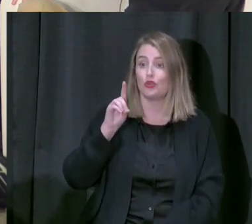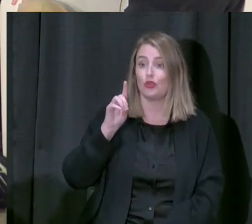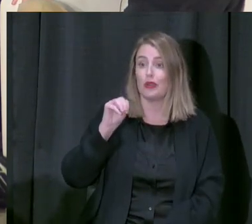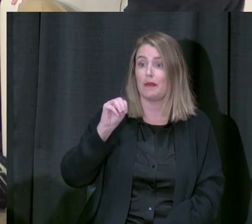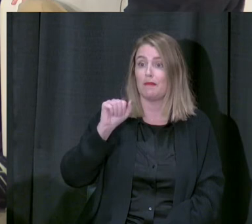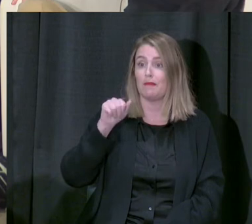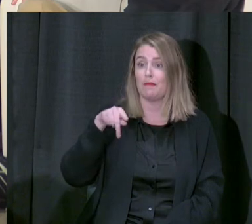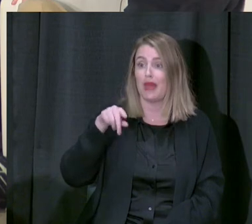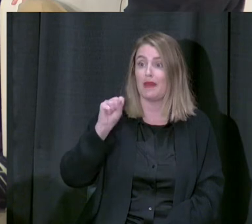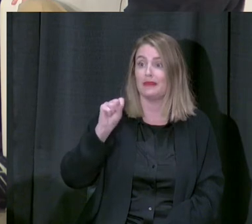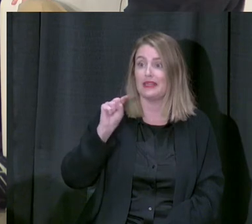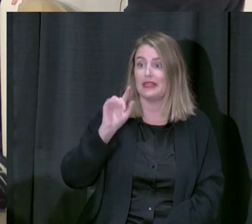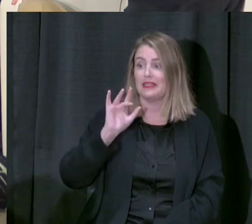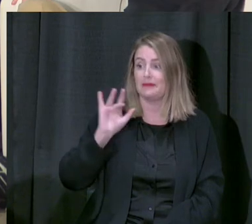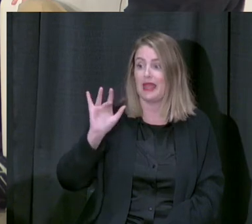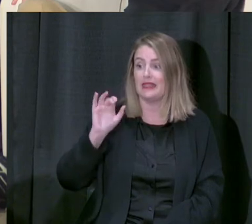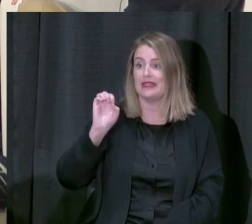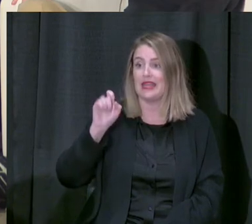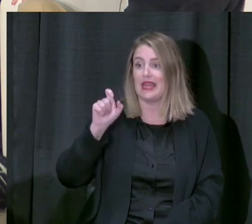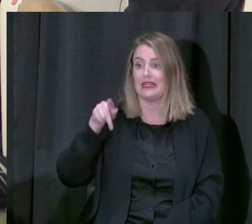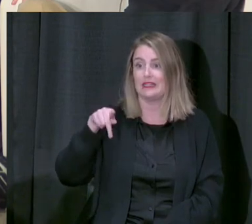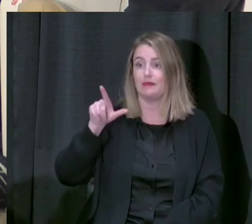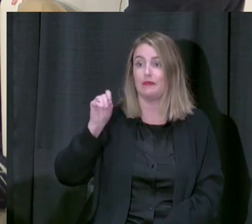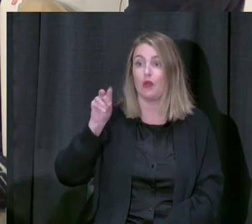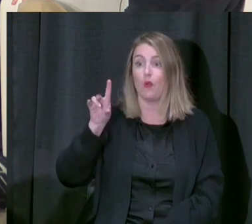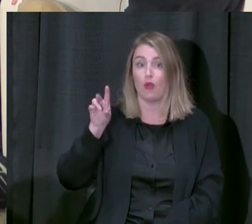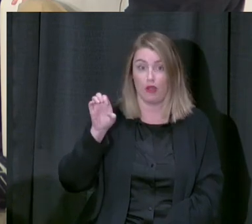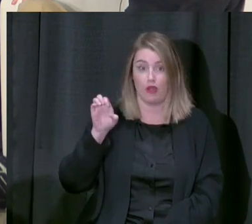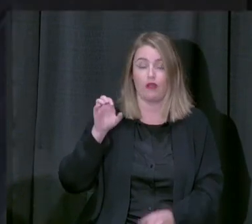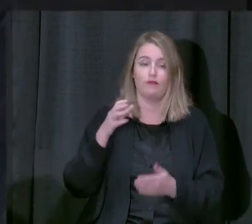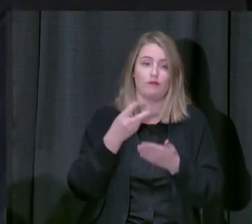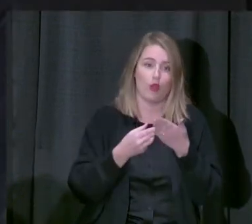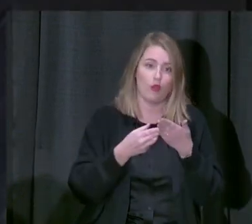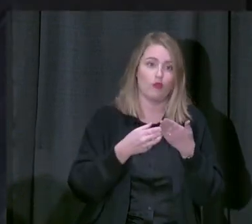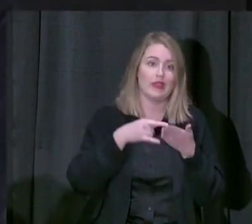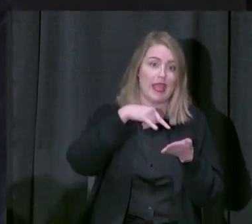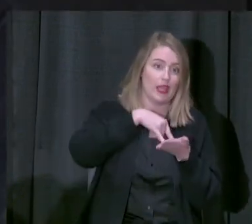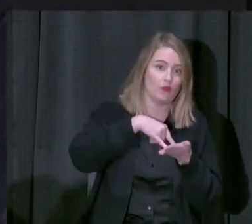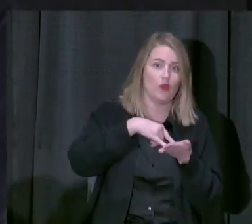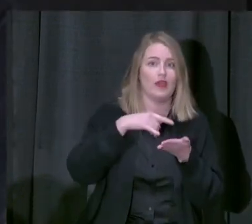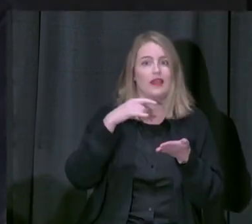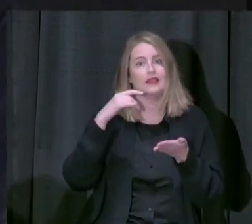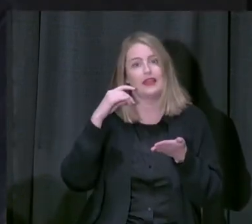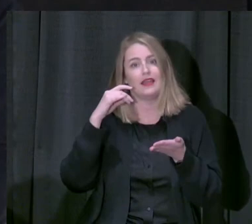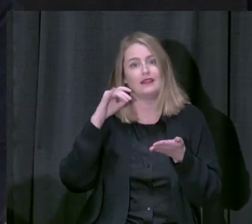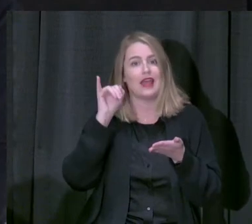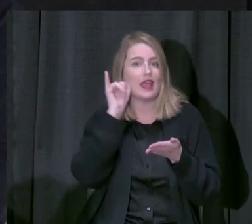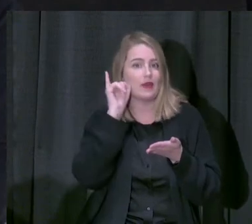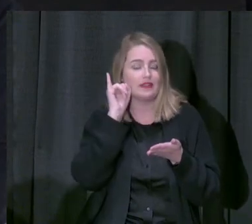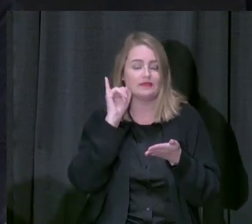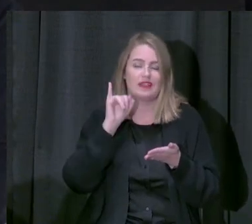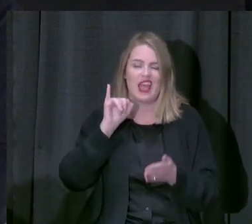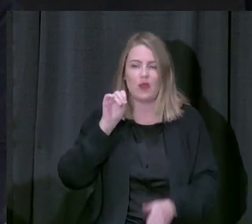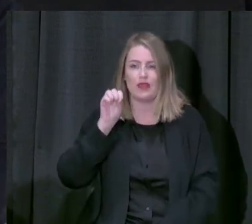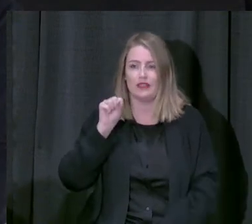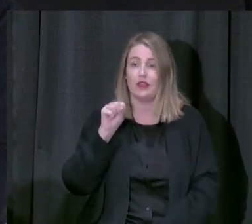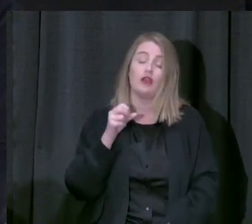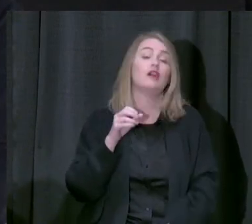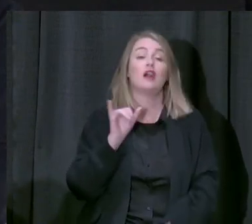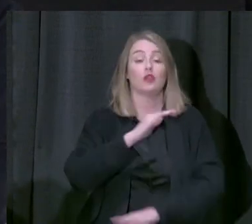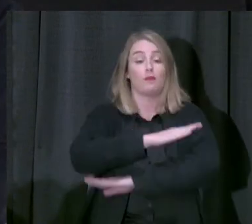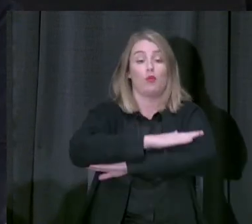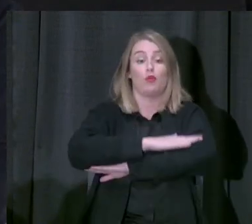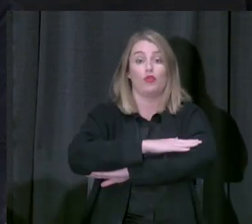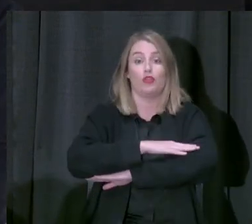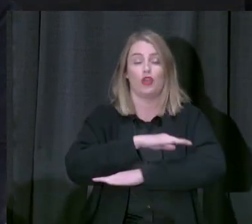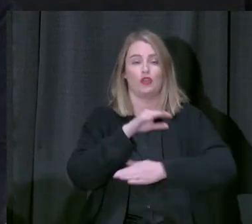explore, both Android and iOS. That's how you get it in the App Store, Play Store. Also at our booth, there's a QR code